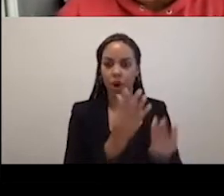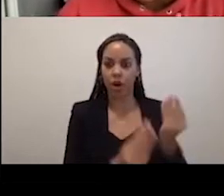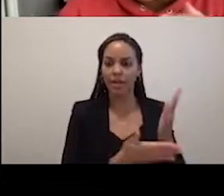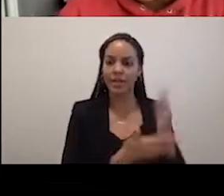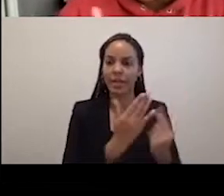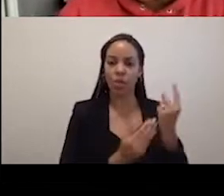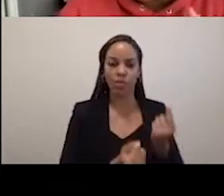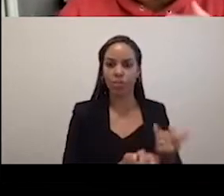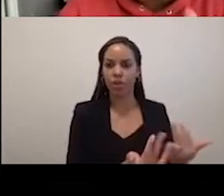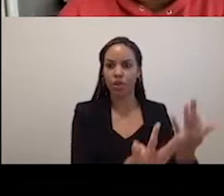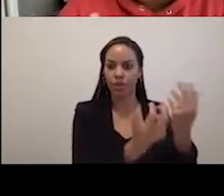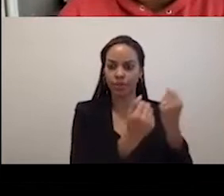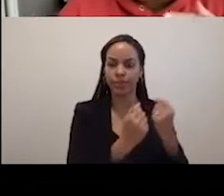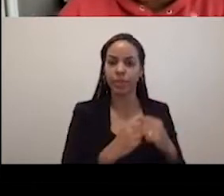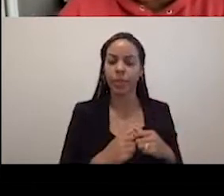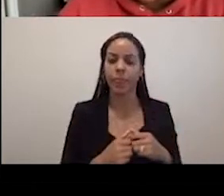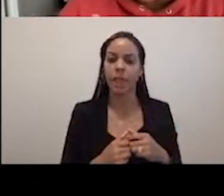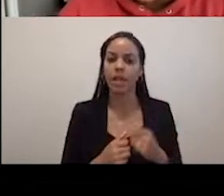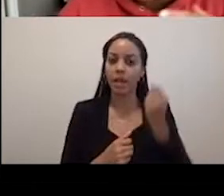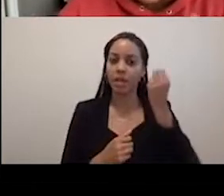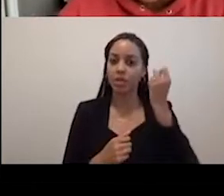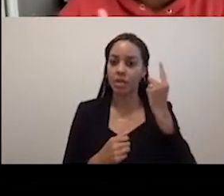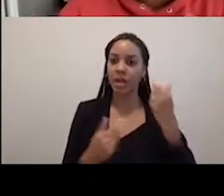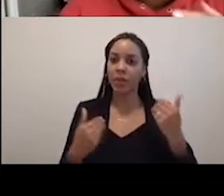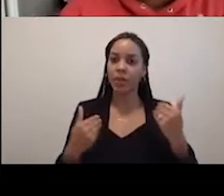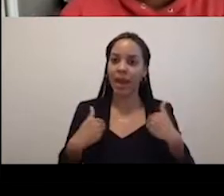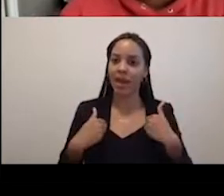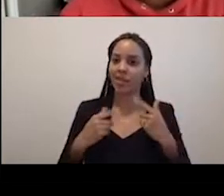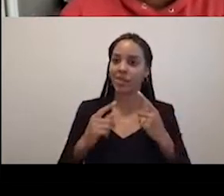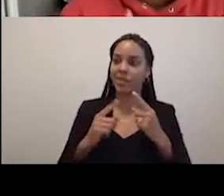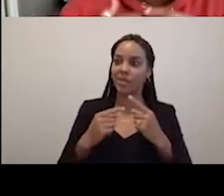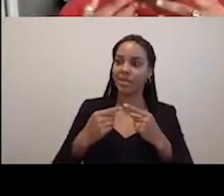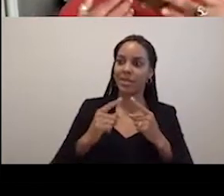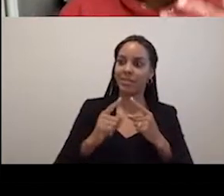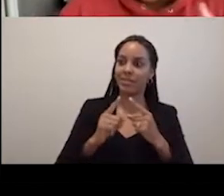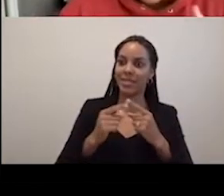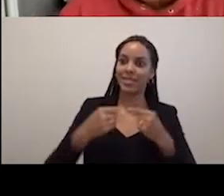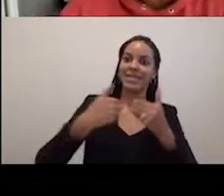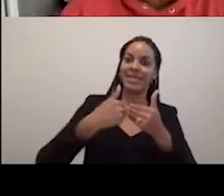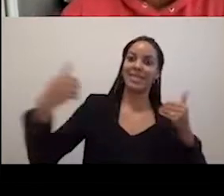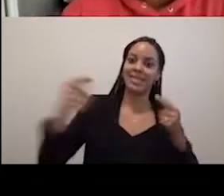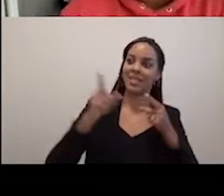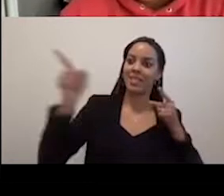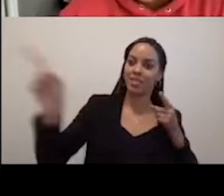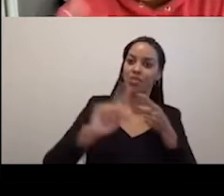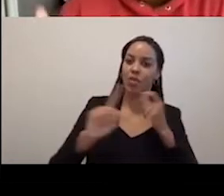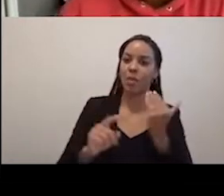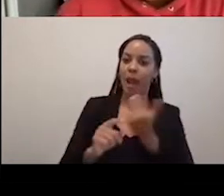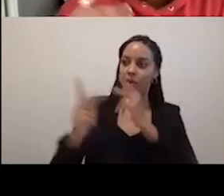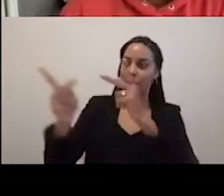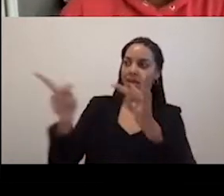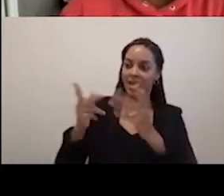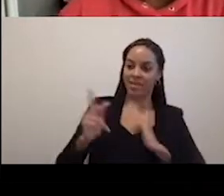although there is a distance between our two spaces and places and relationships, it's an act of solidarity.